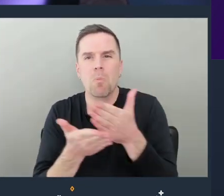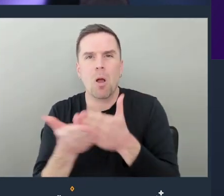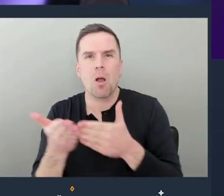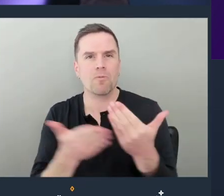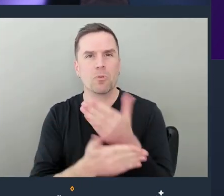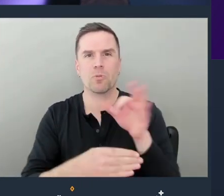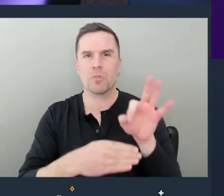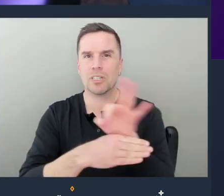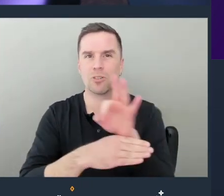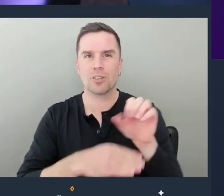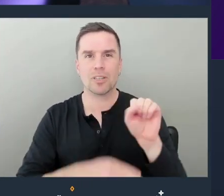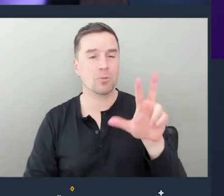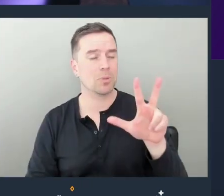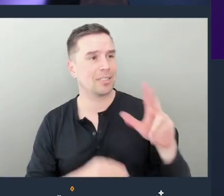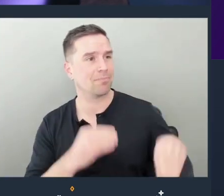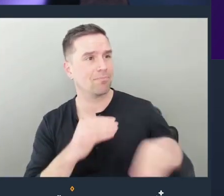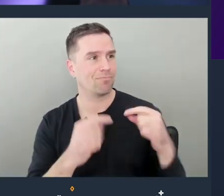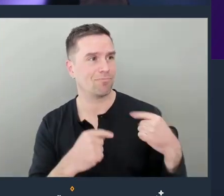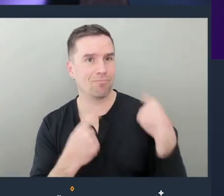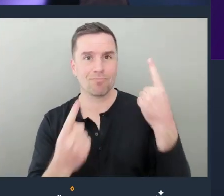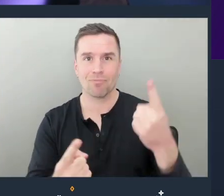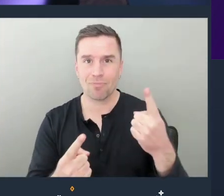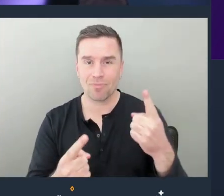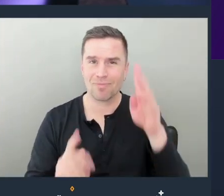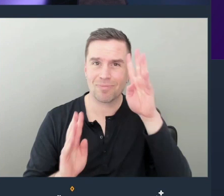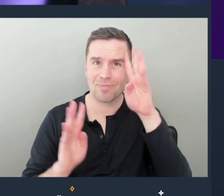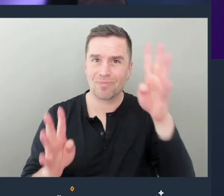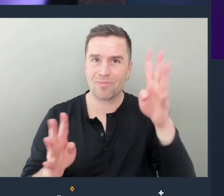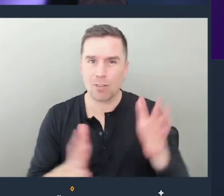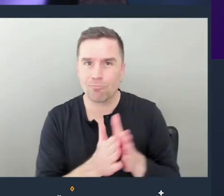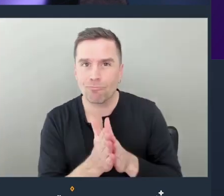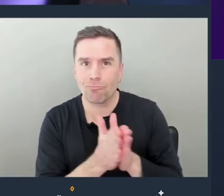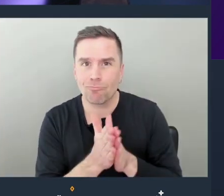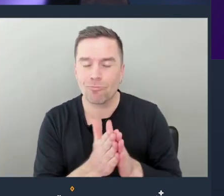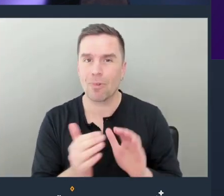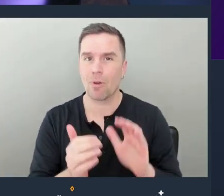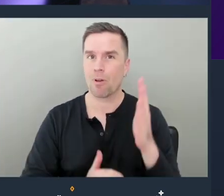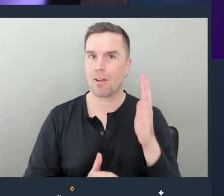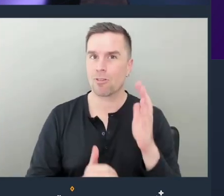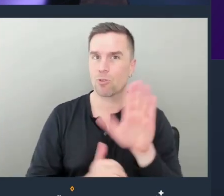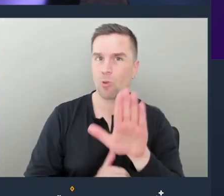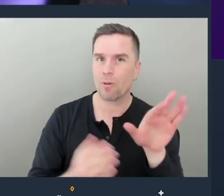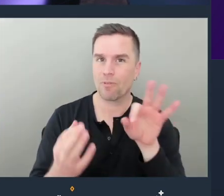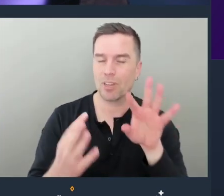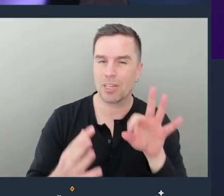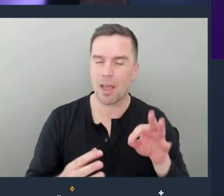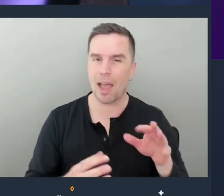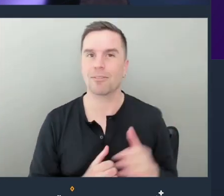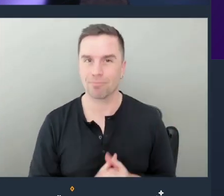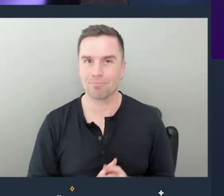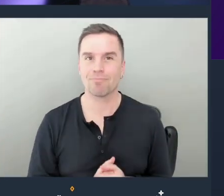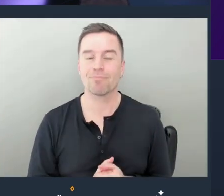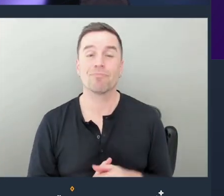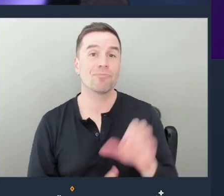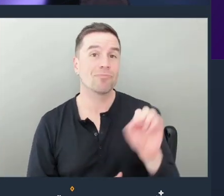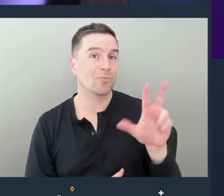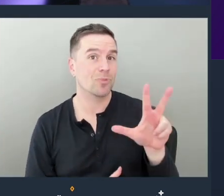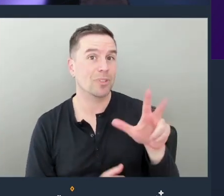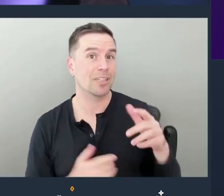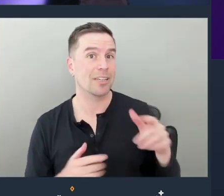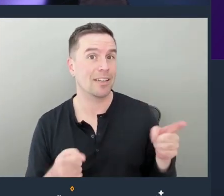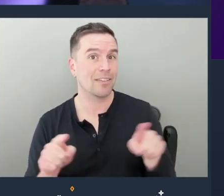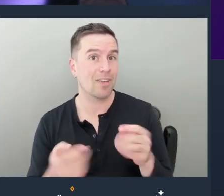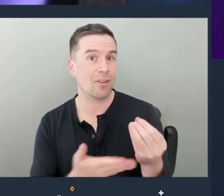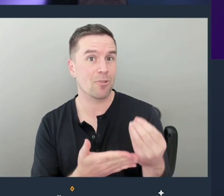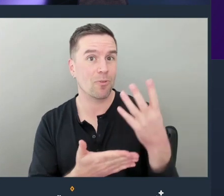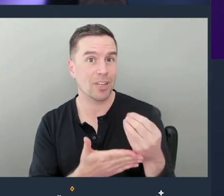the years. The innovation is driven in large part by your feedback. So whether it's features like S3 event notification, enabling serverless